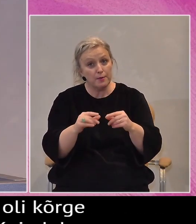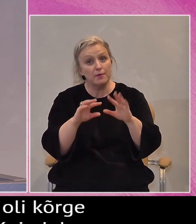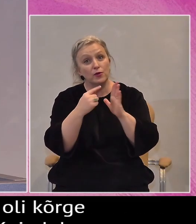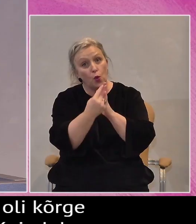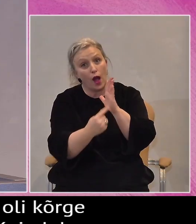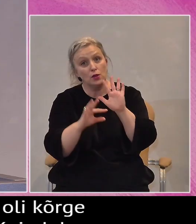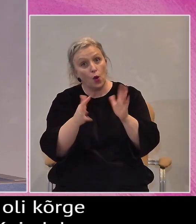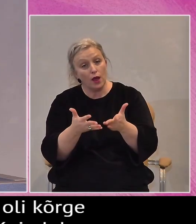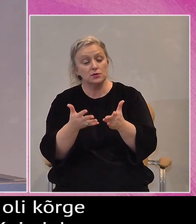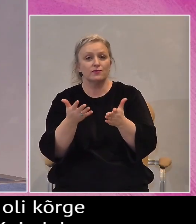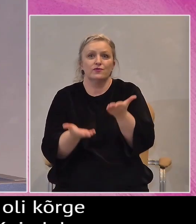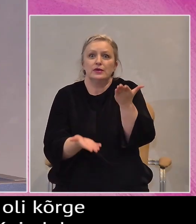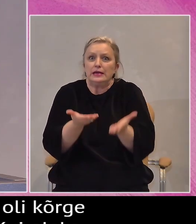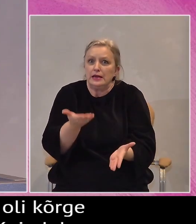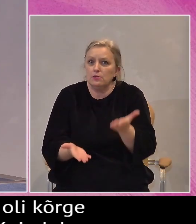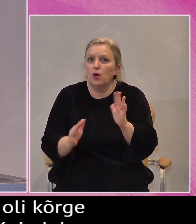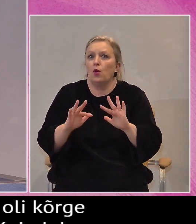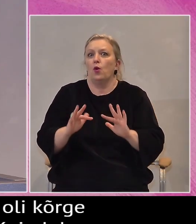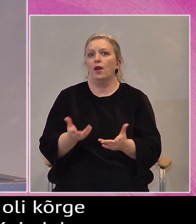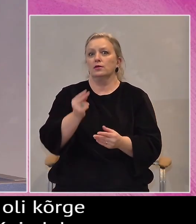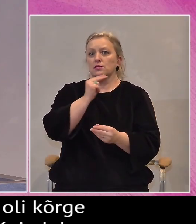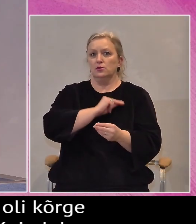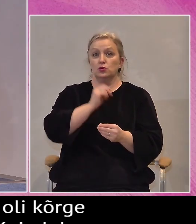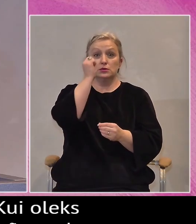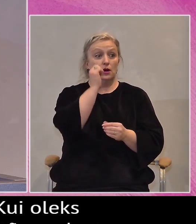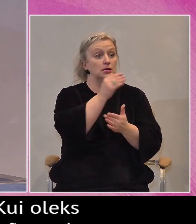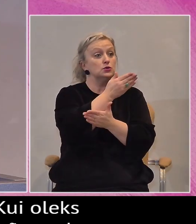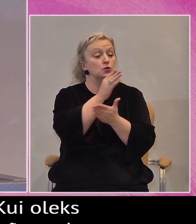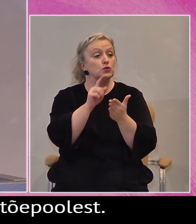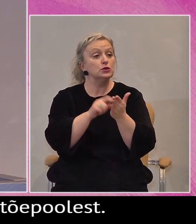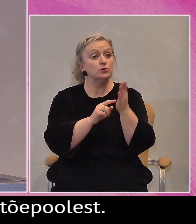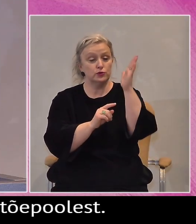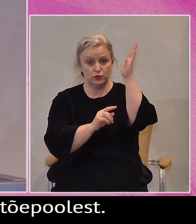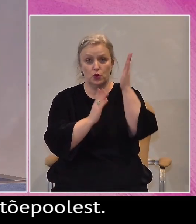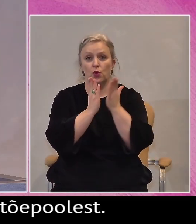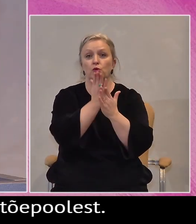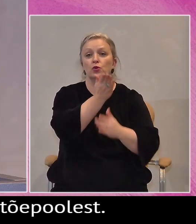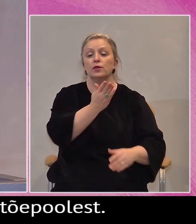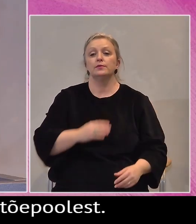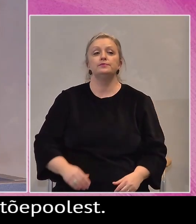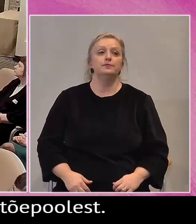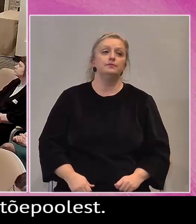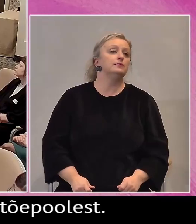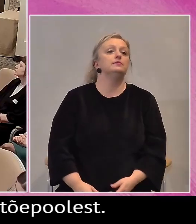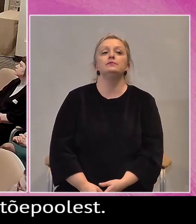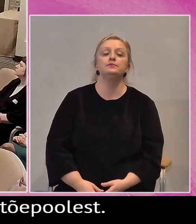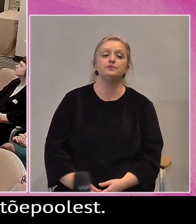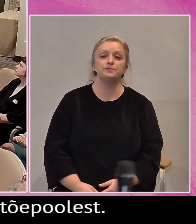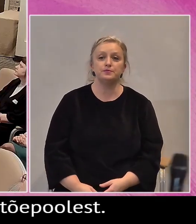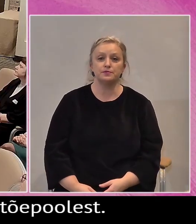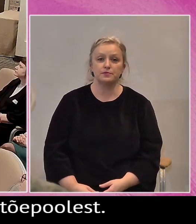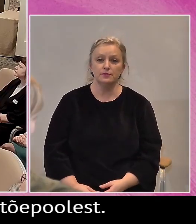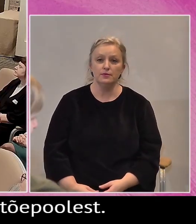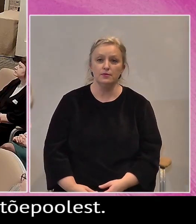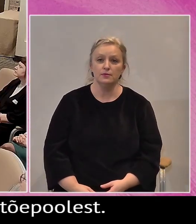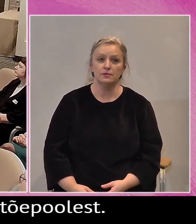Currently, if there was a specific scheme for orphan drugs, it might be useful. Next